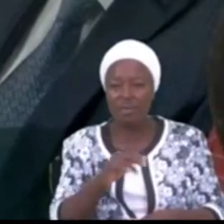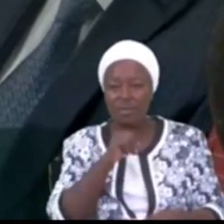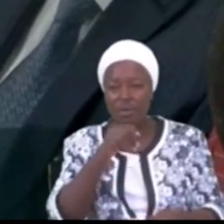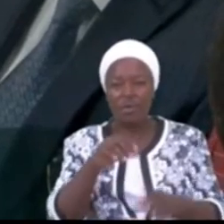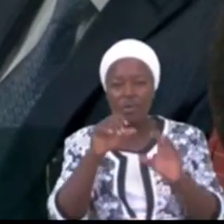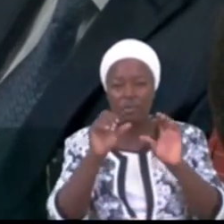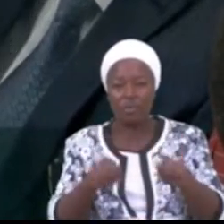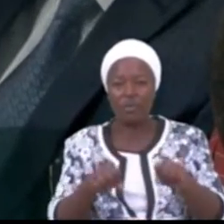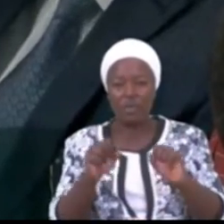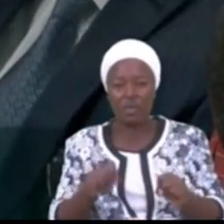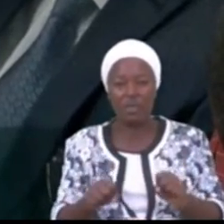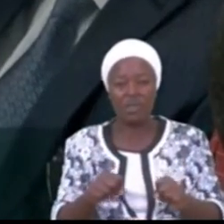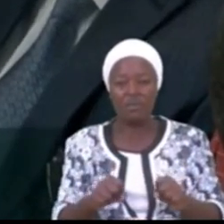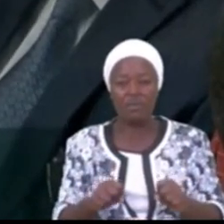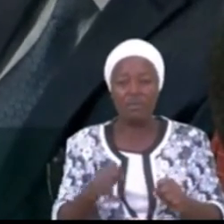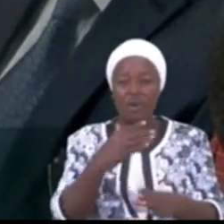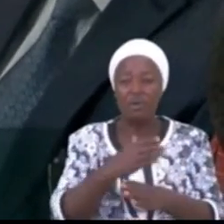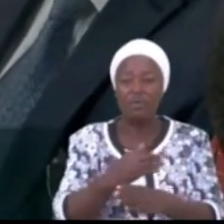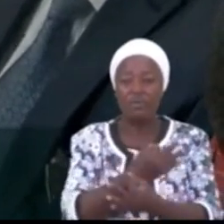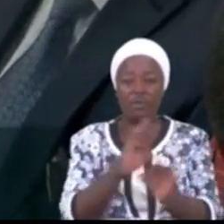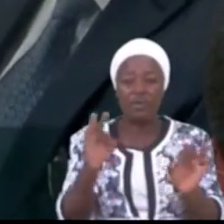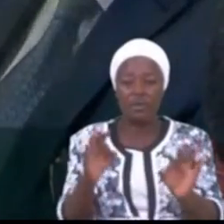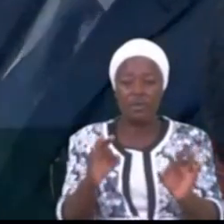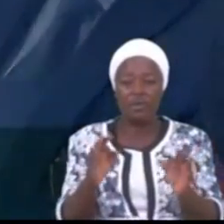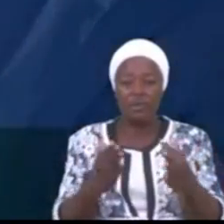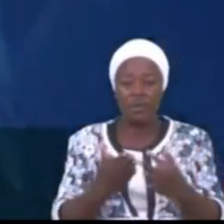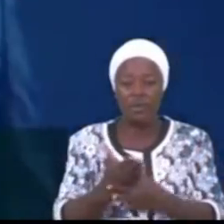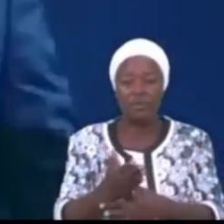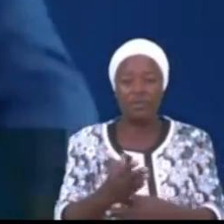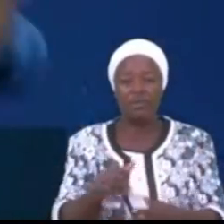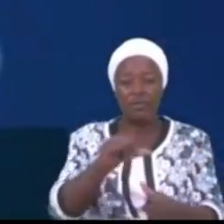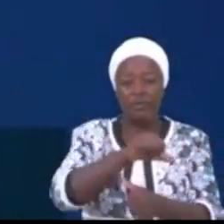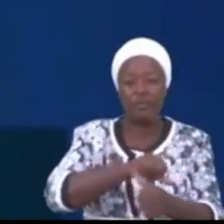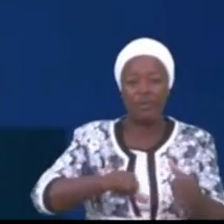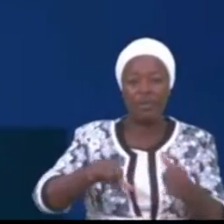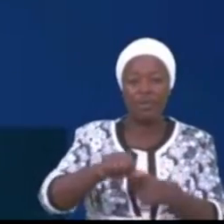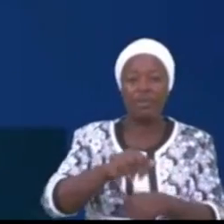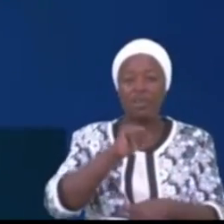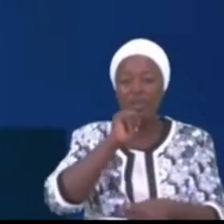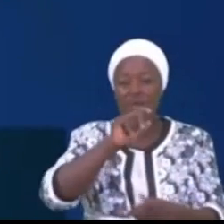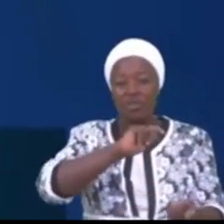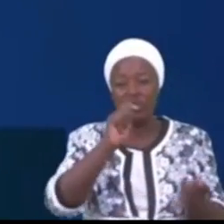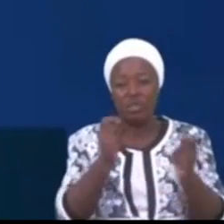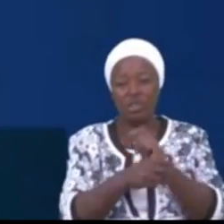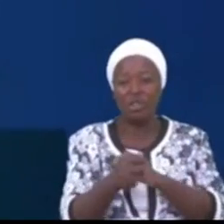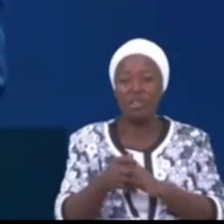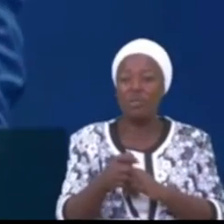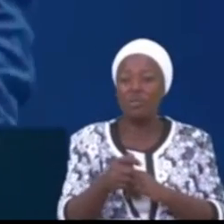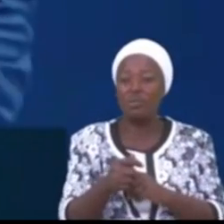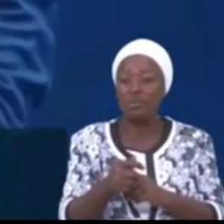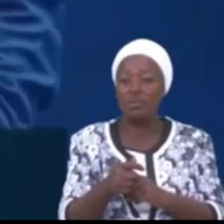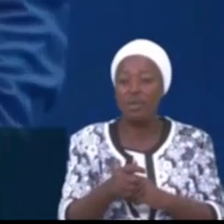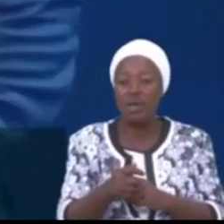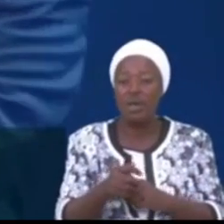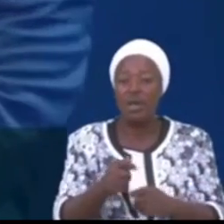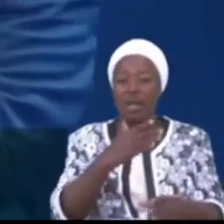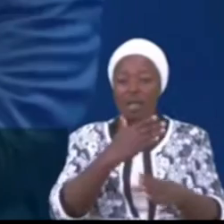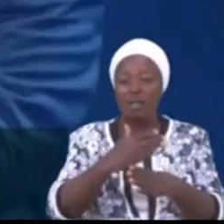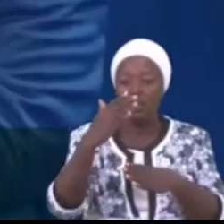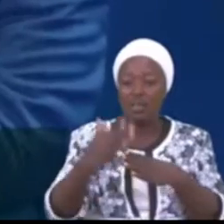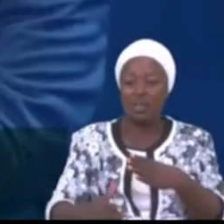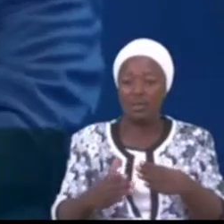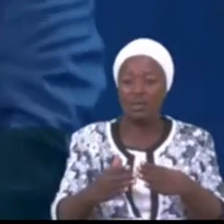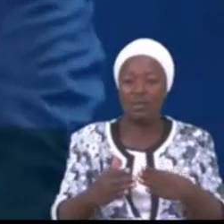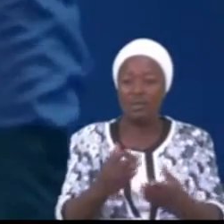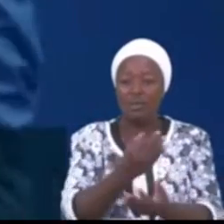through fellowship and constancy. When you abide in the Lord, when you stay with